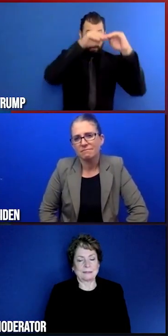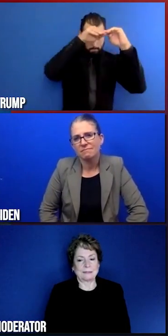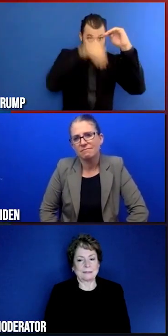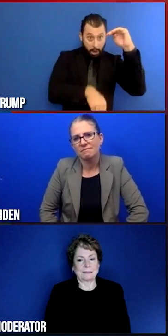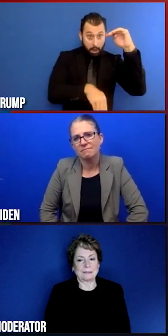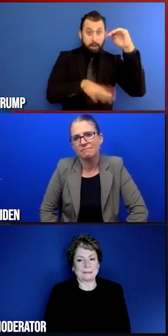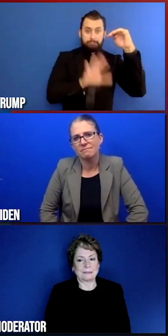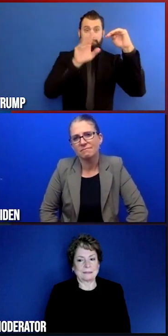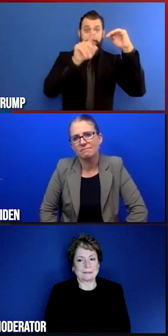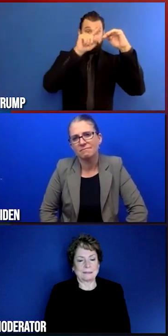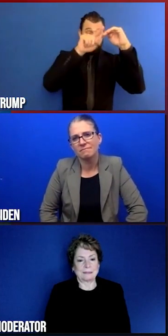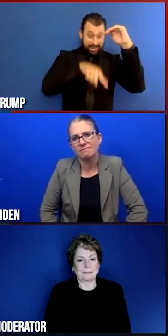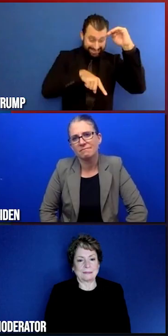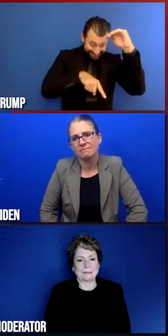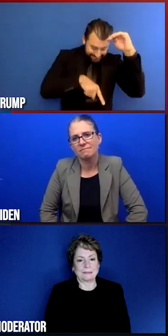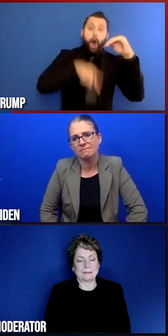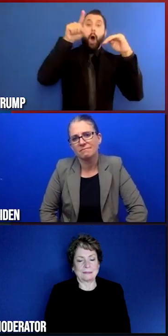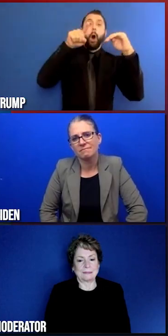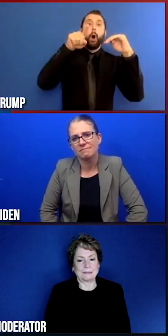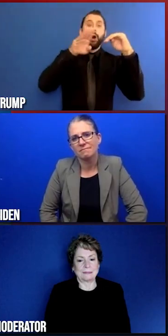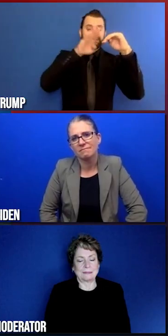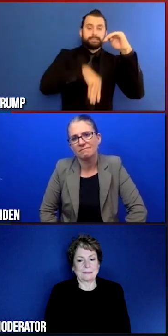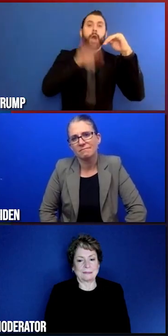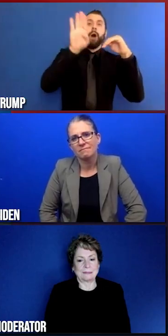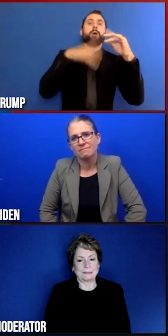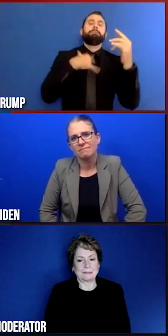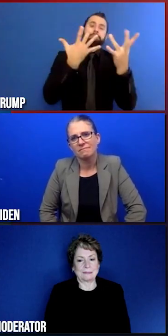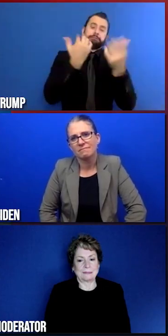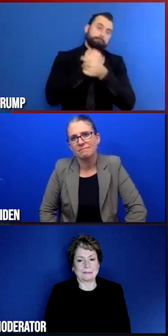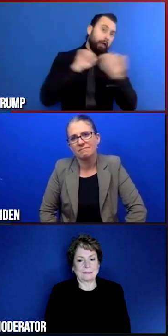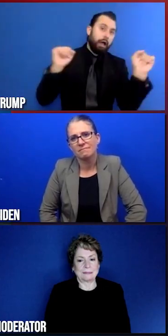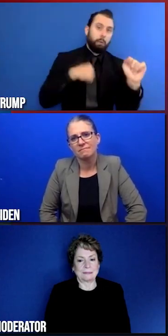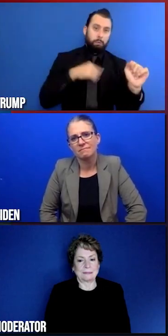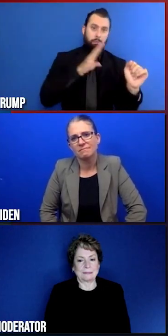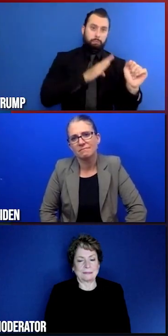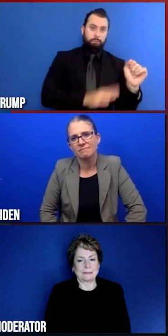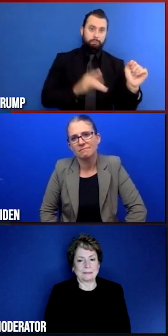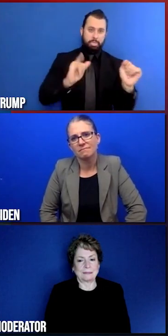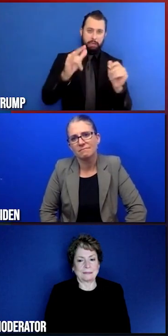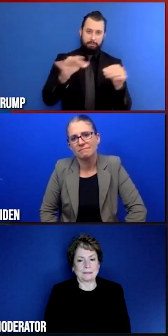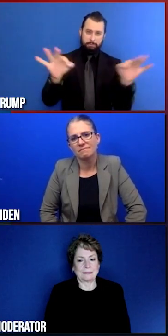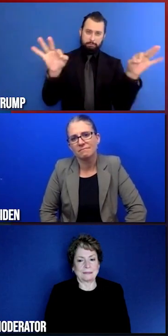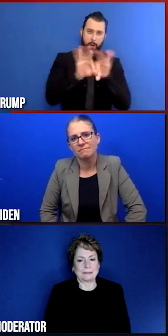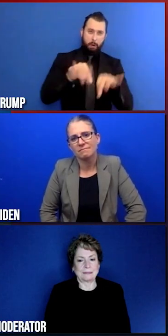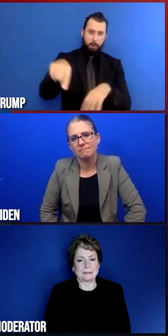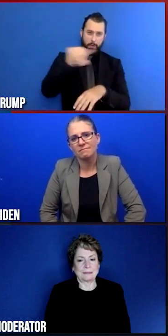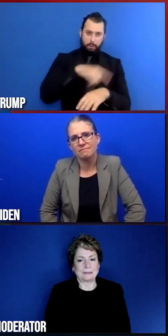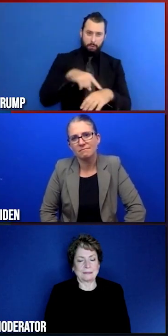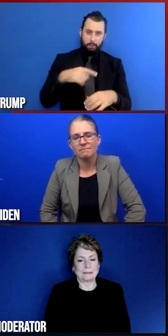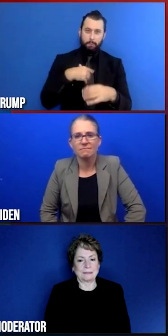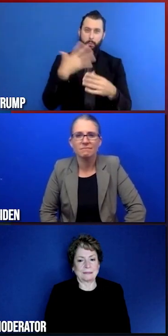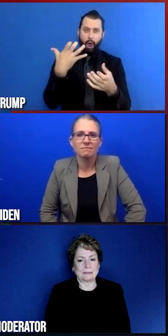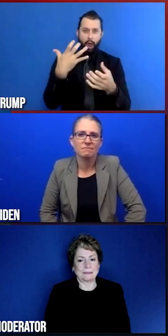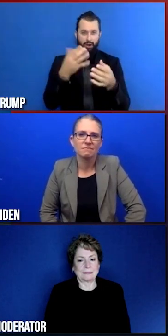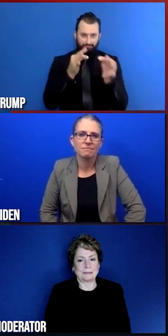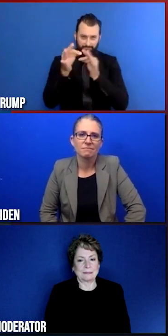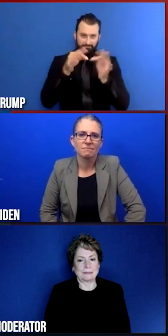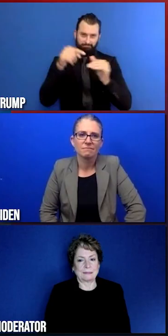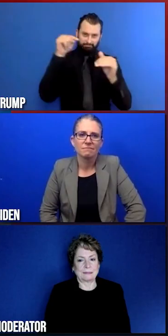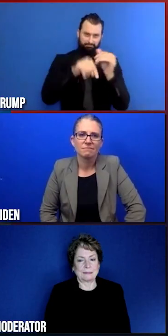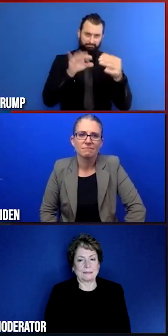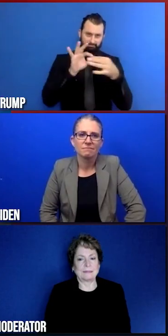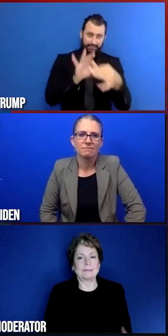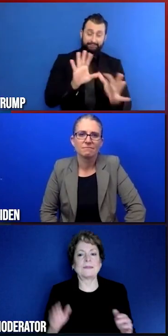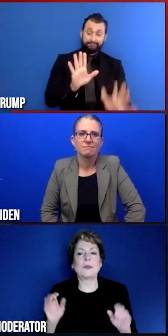to cut back, way back. We saved our oil industry, and now it's very vibrant again. And everybody has very inexpensive gasoline. Remember Vice